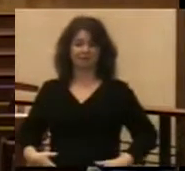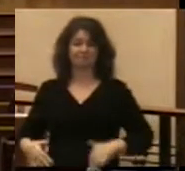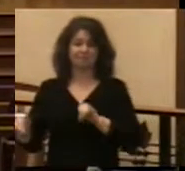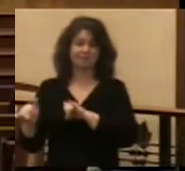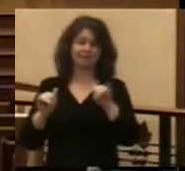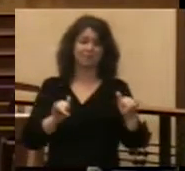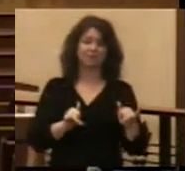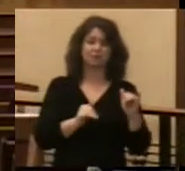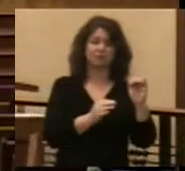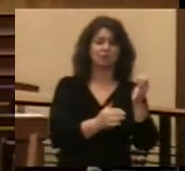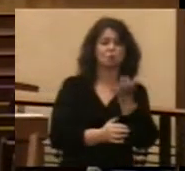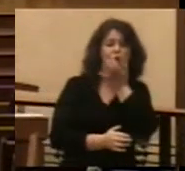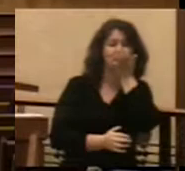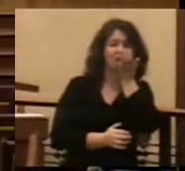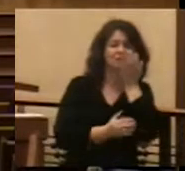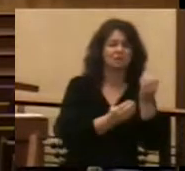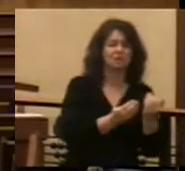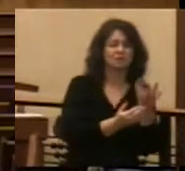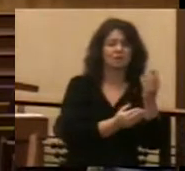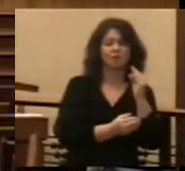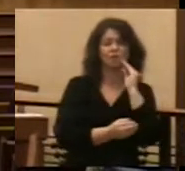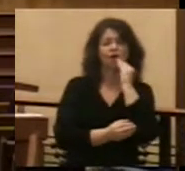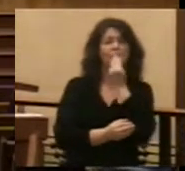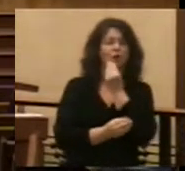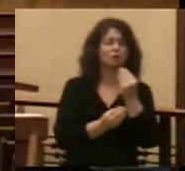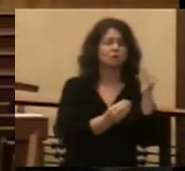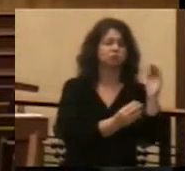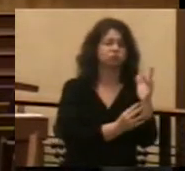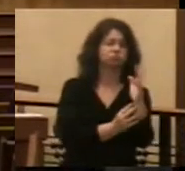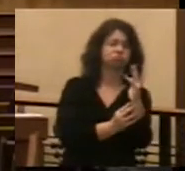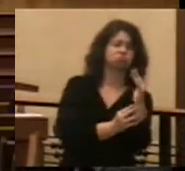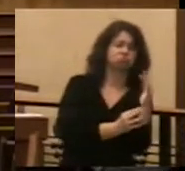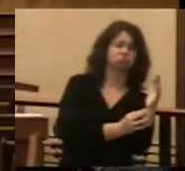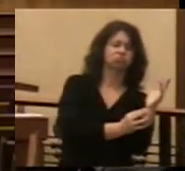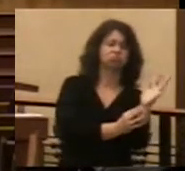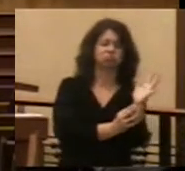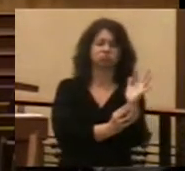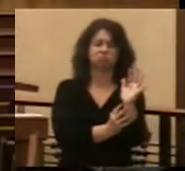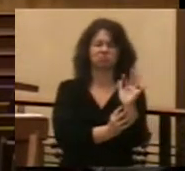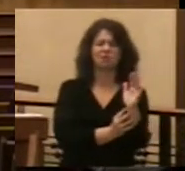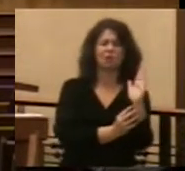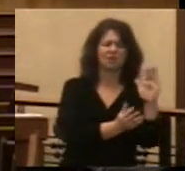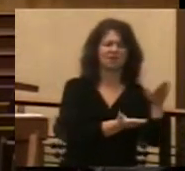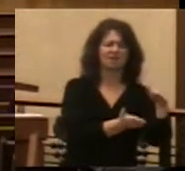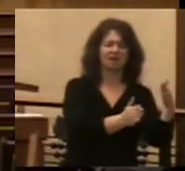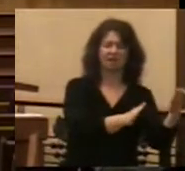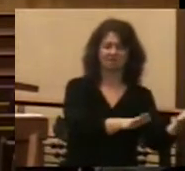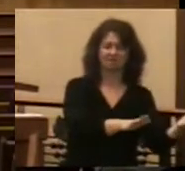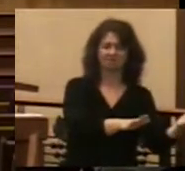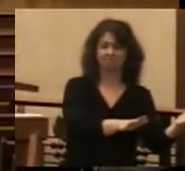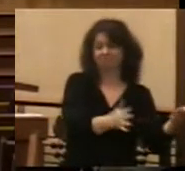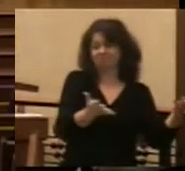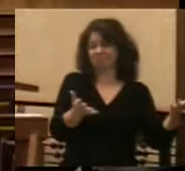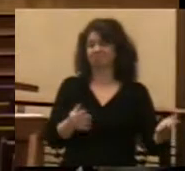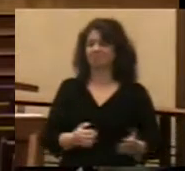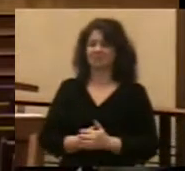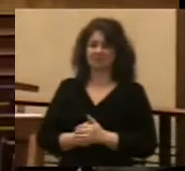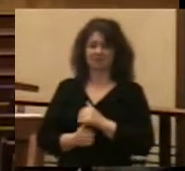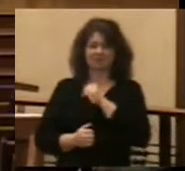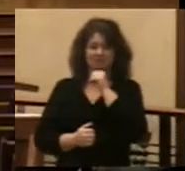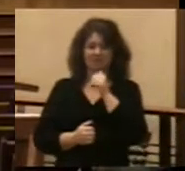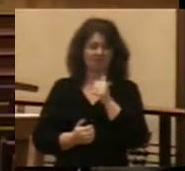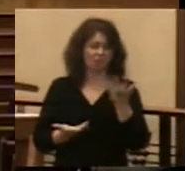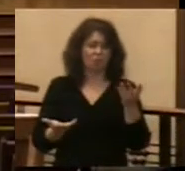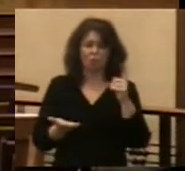grass withers, the flower fades. See, isn't it all futile?" But Isaiah's